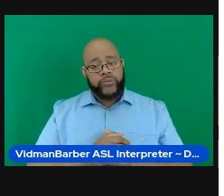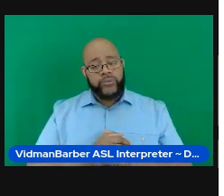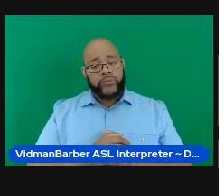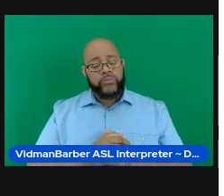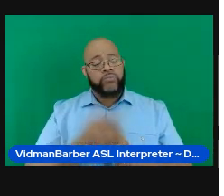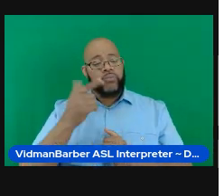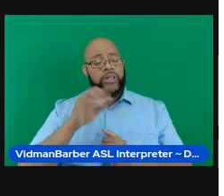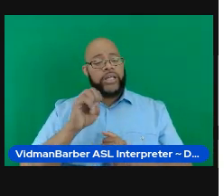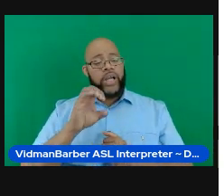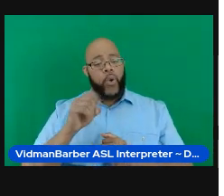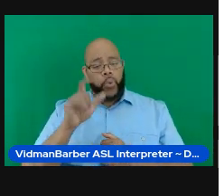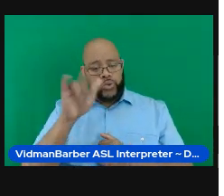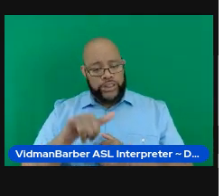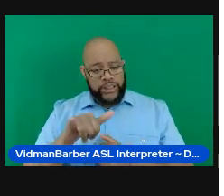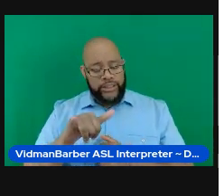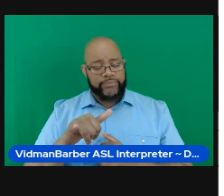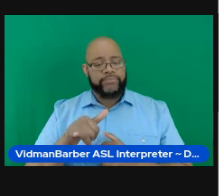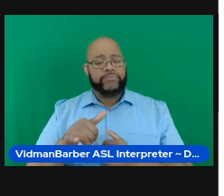immuno-oncology field. Thank you.